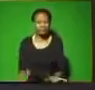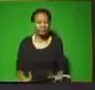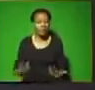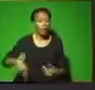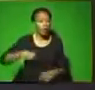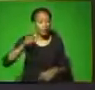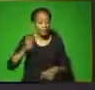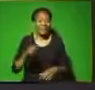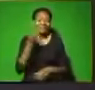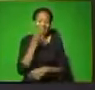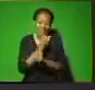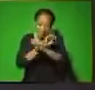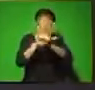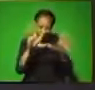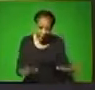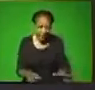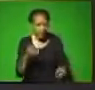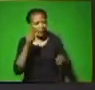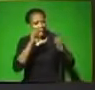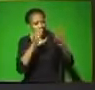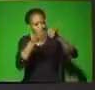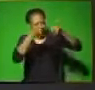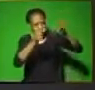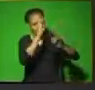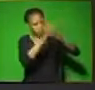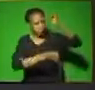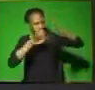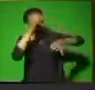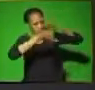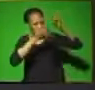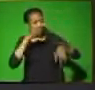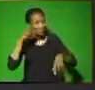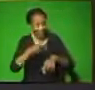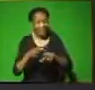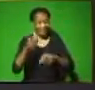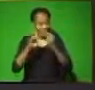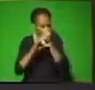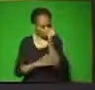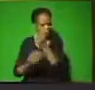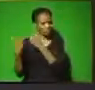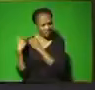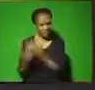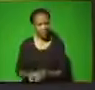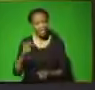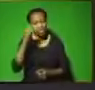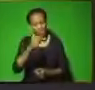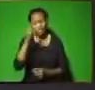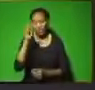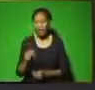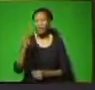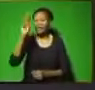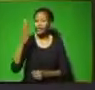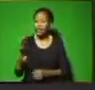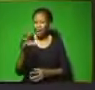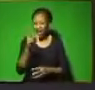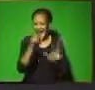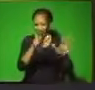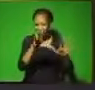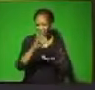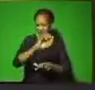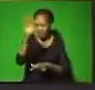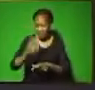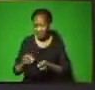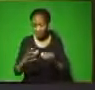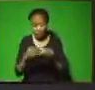categorically clear that to criticize the executive is a constitutional duty. The GNU, which commands close to 70% of the